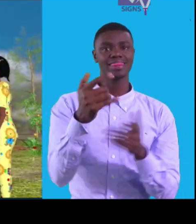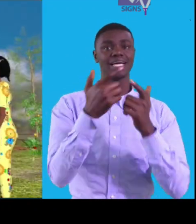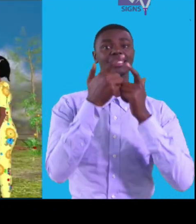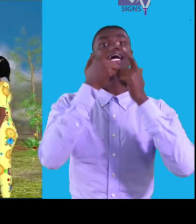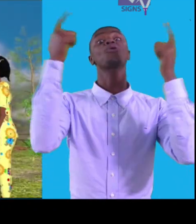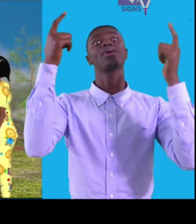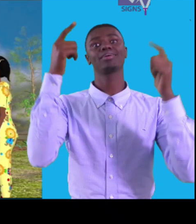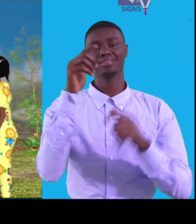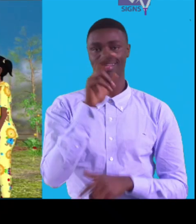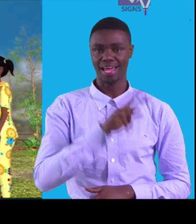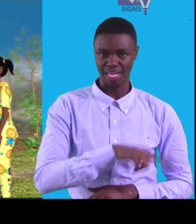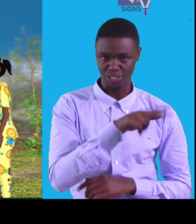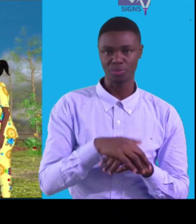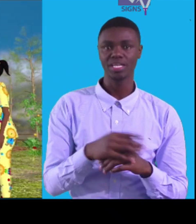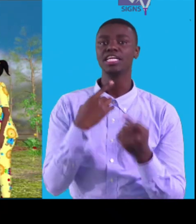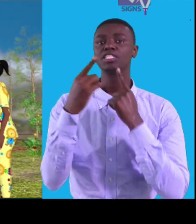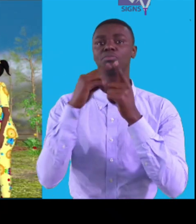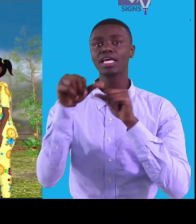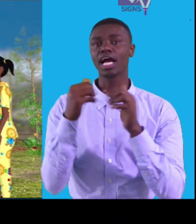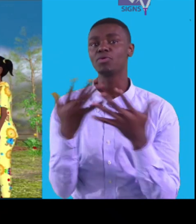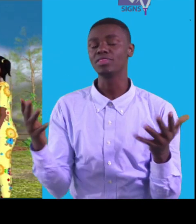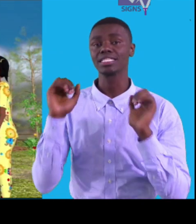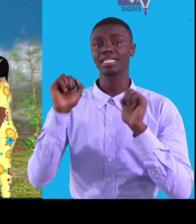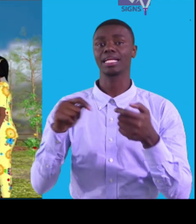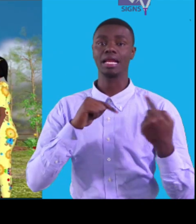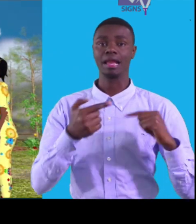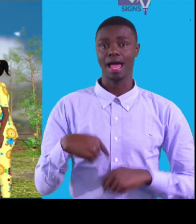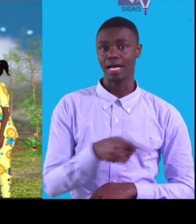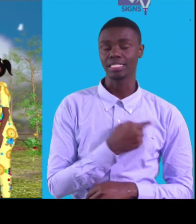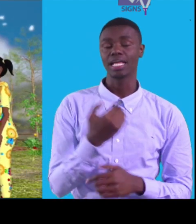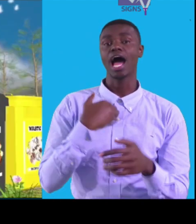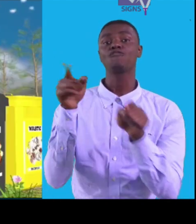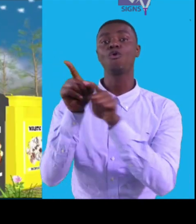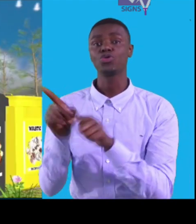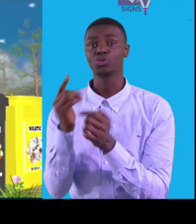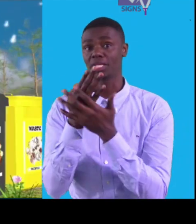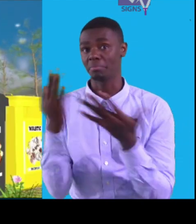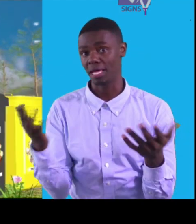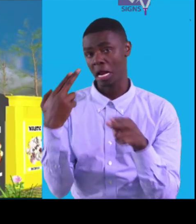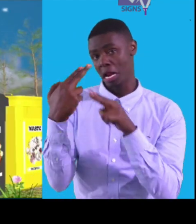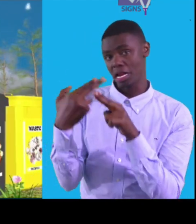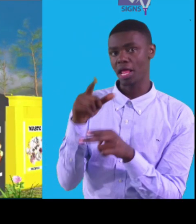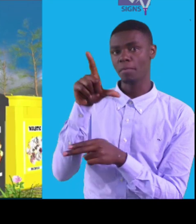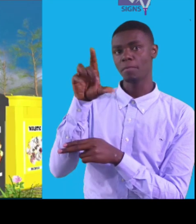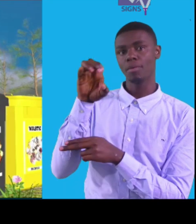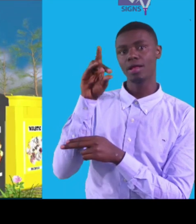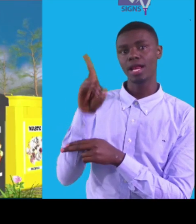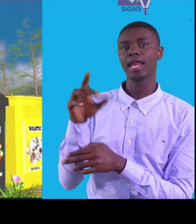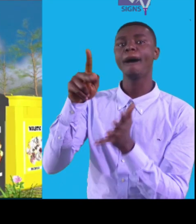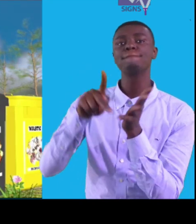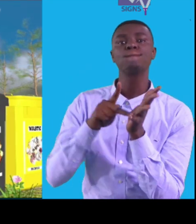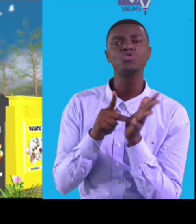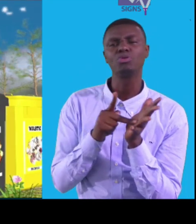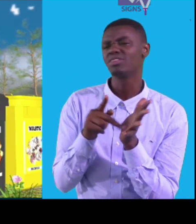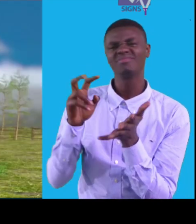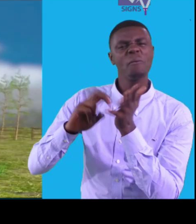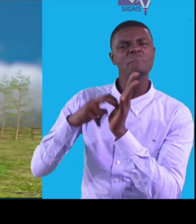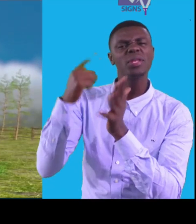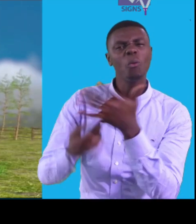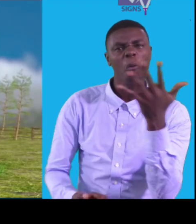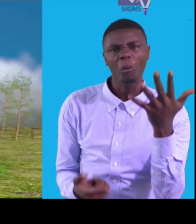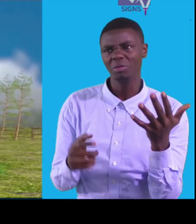animals. That's a great attitude. And speaking of things that can hurt us, there's also something else called lead